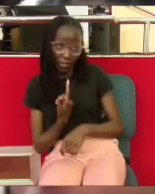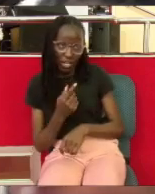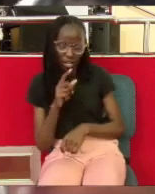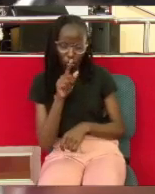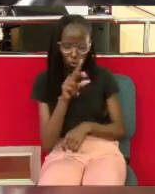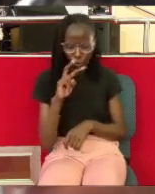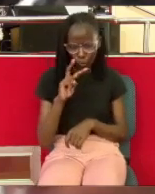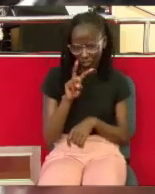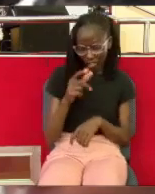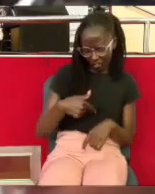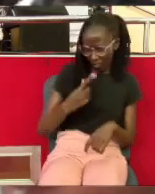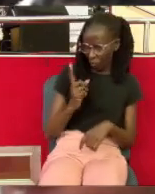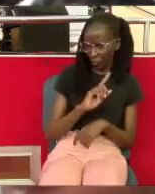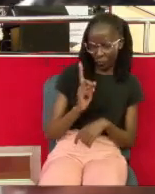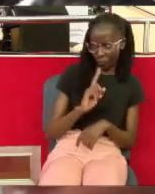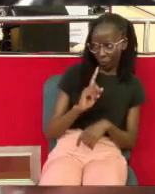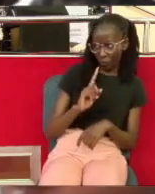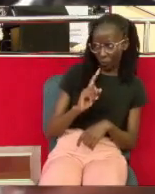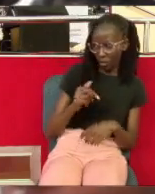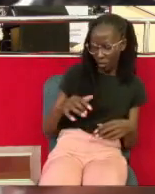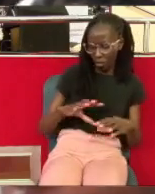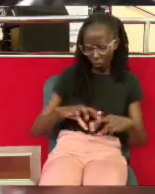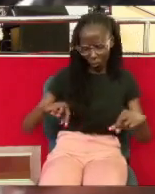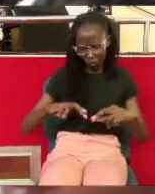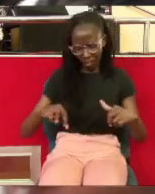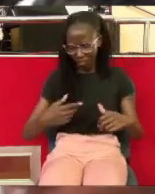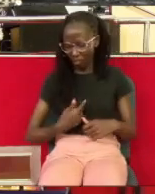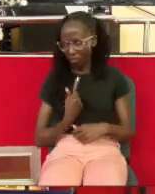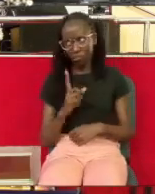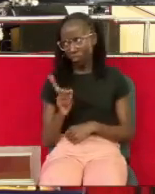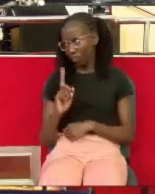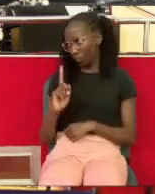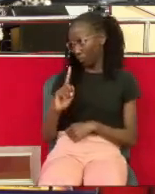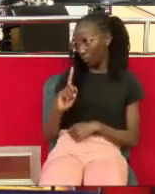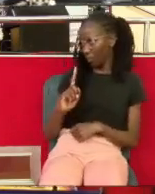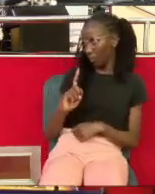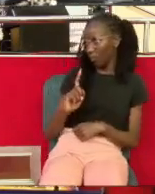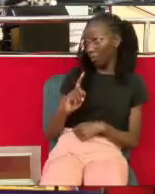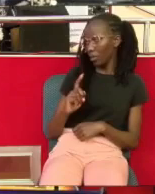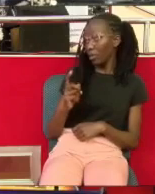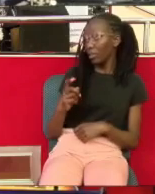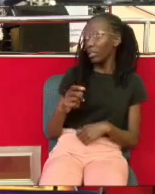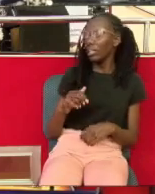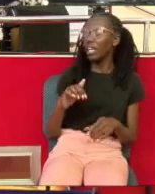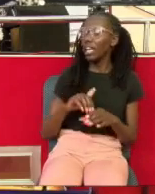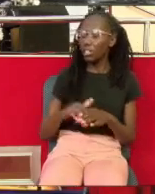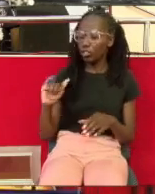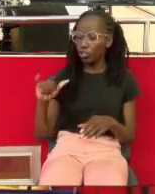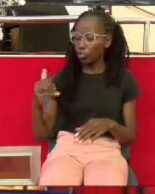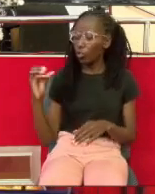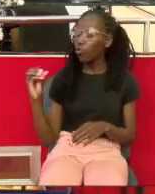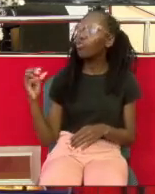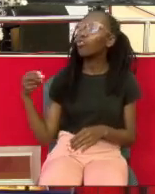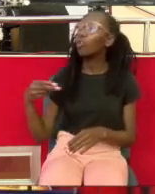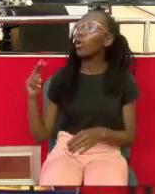yourself, you don't find yourself, because that's what John tells us in John chapter 3 and verse